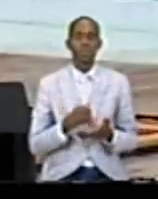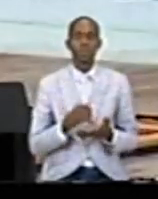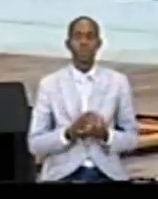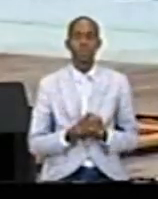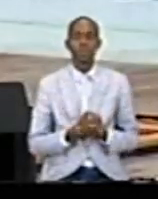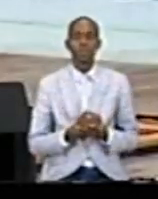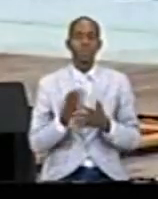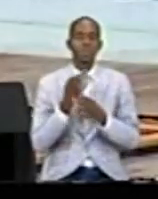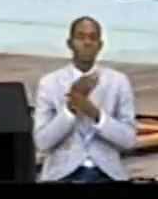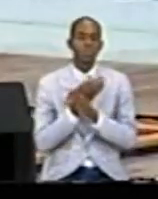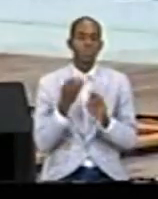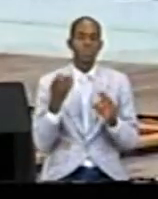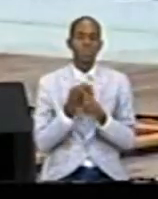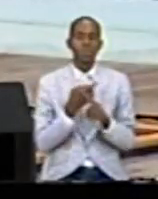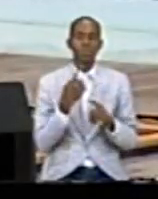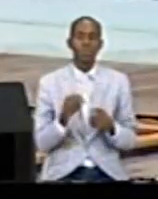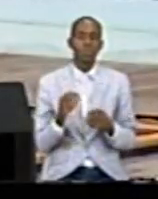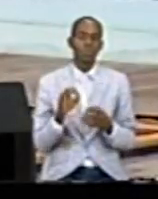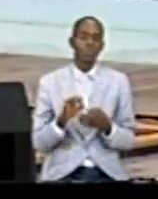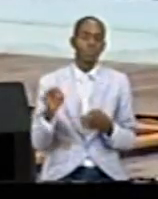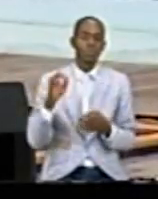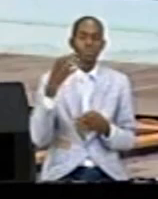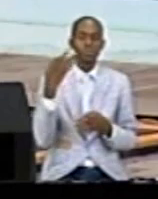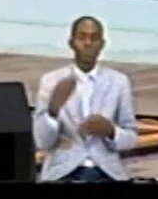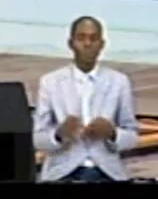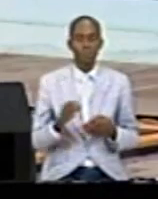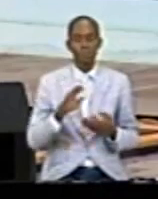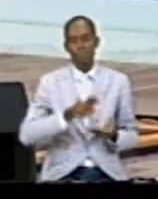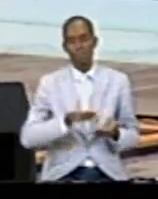from the spirit of premature death.